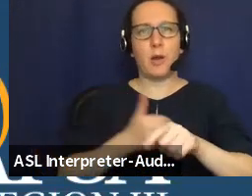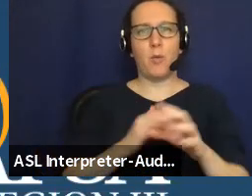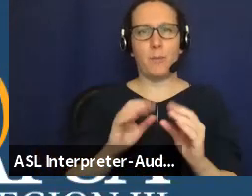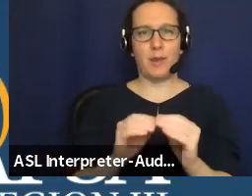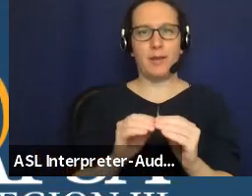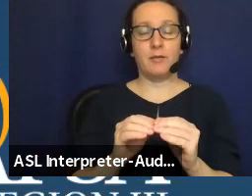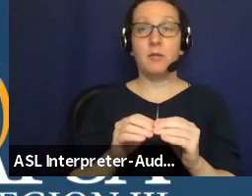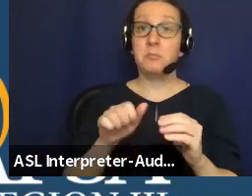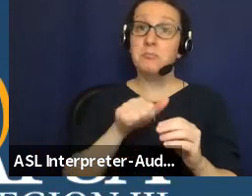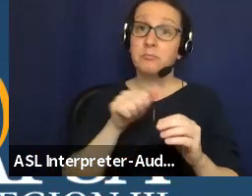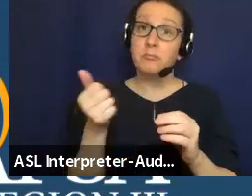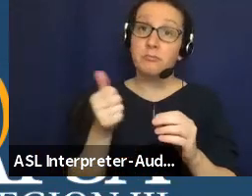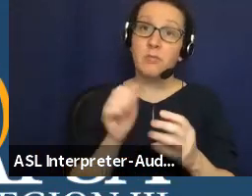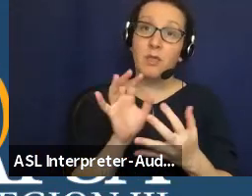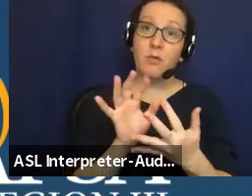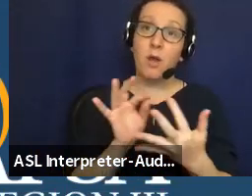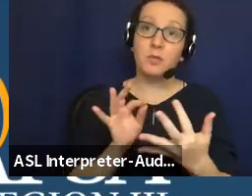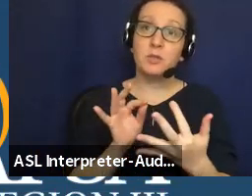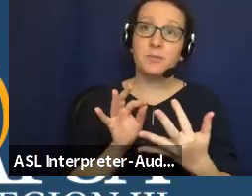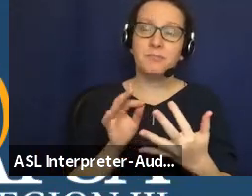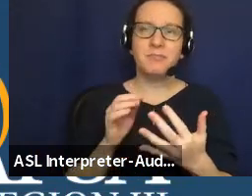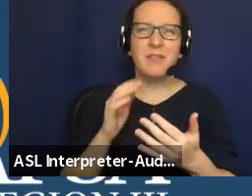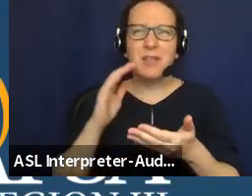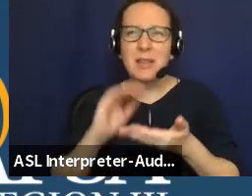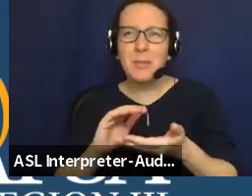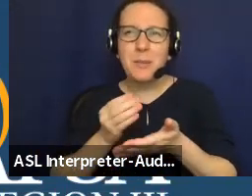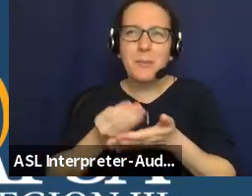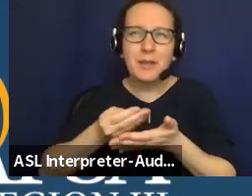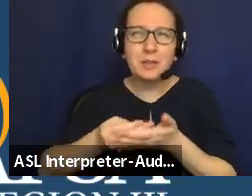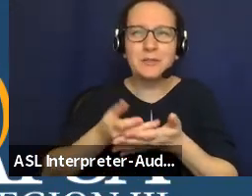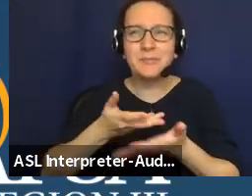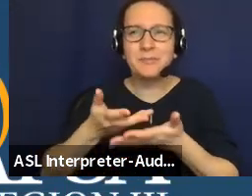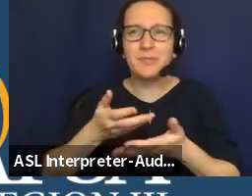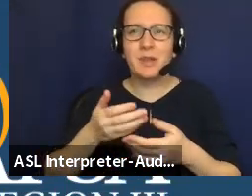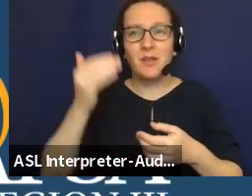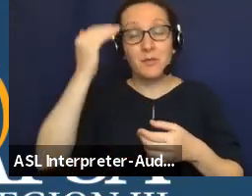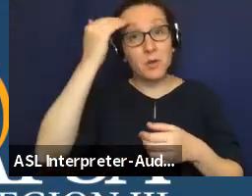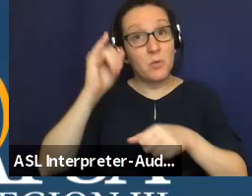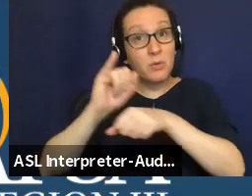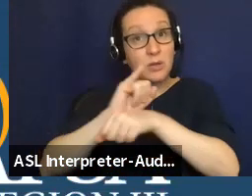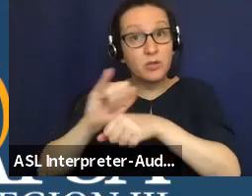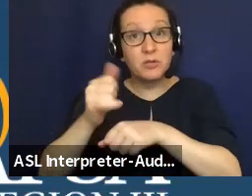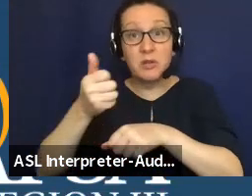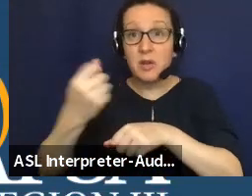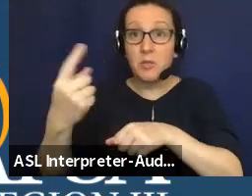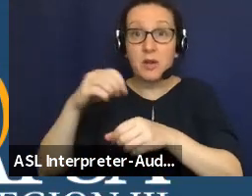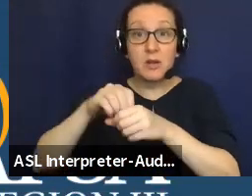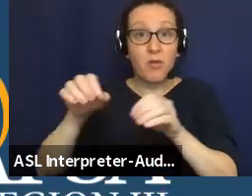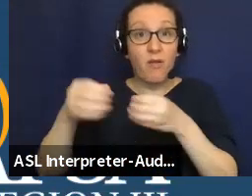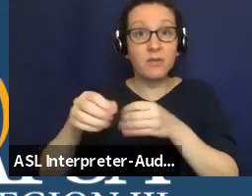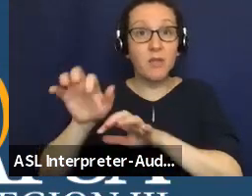another option with a limited budget. If you know somebody, an intern or anybody in the office that can